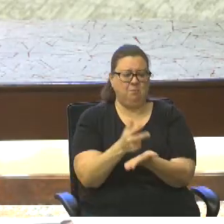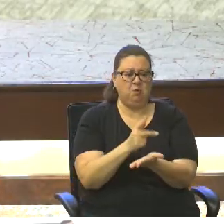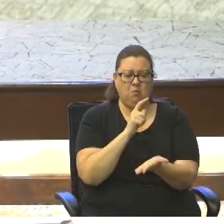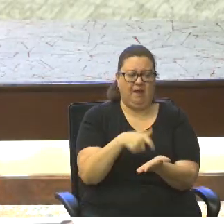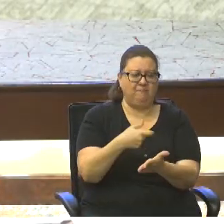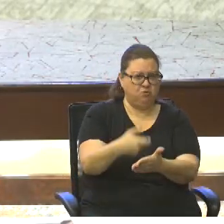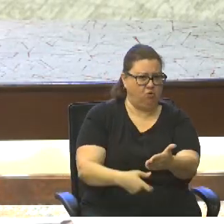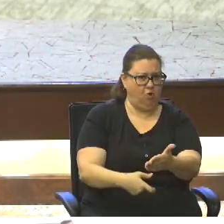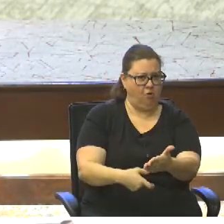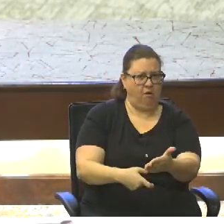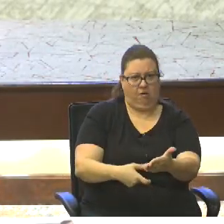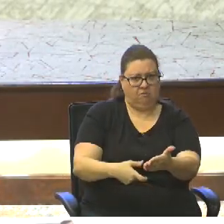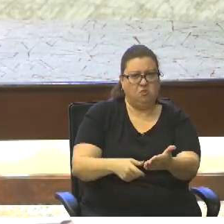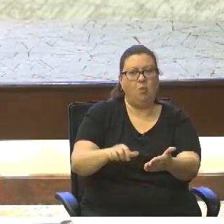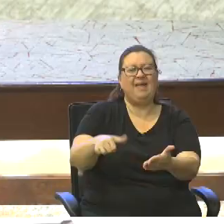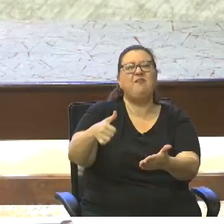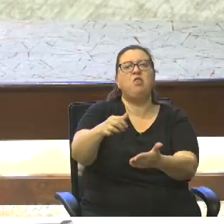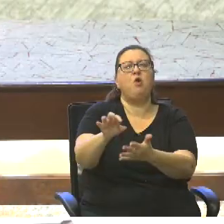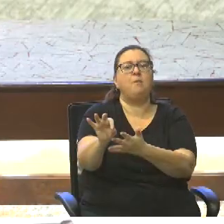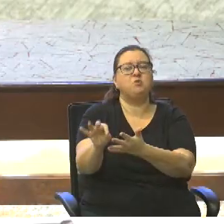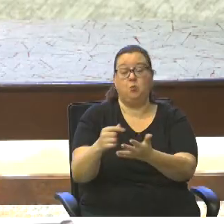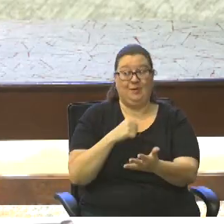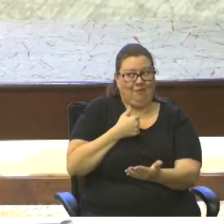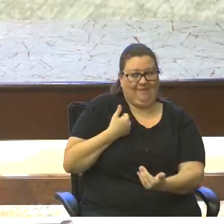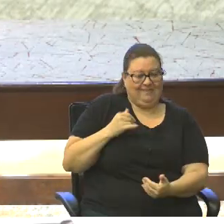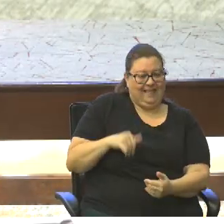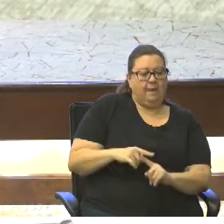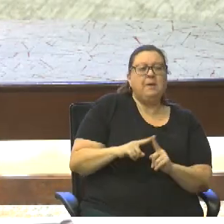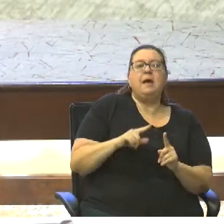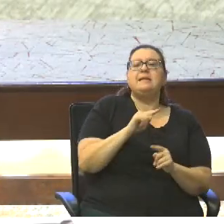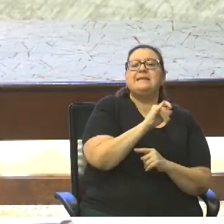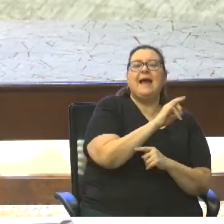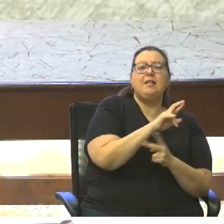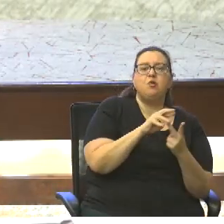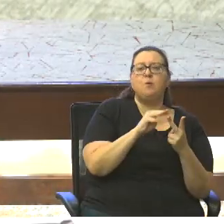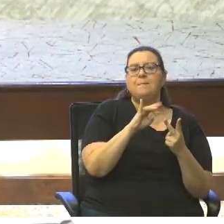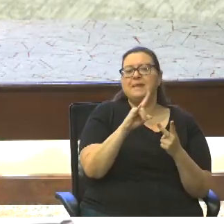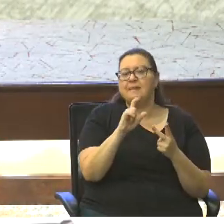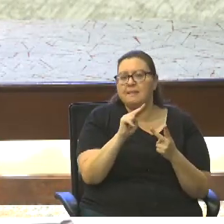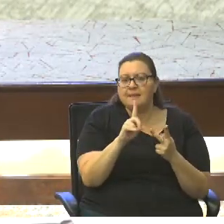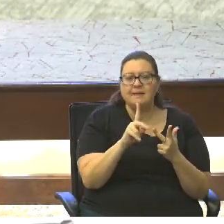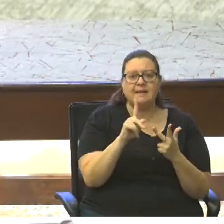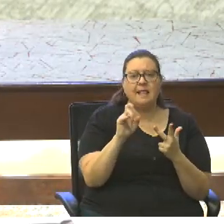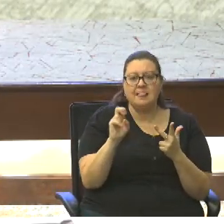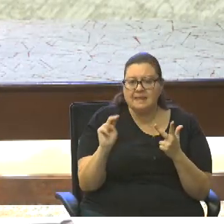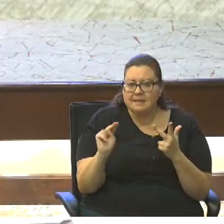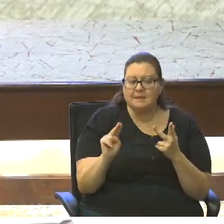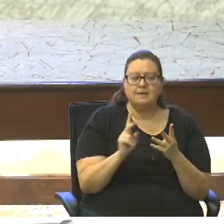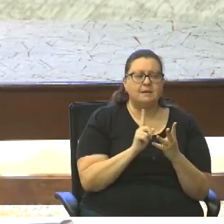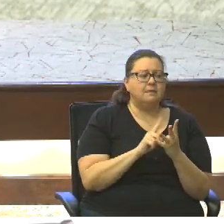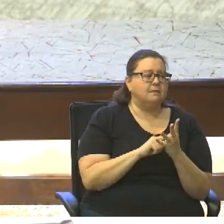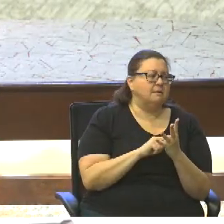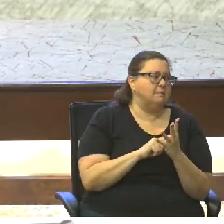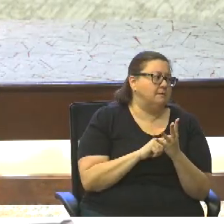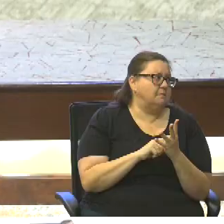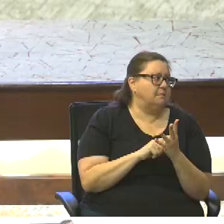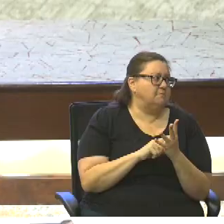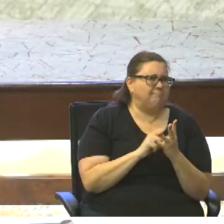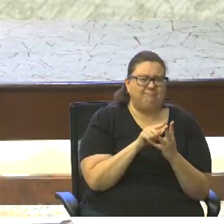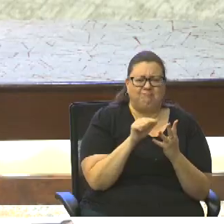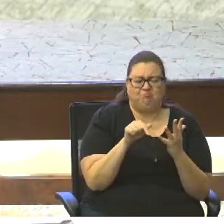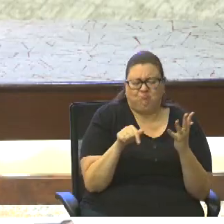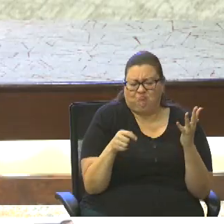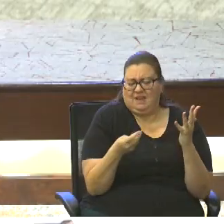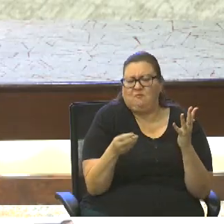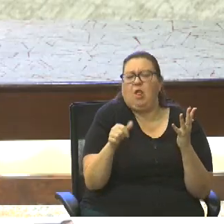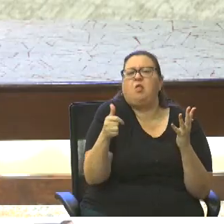not have to charge for parking. But we looked at Tyler, we looked at Midland, we looked at Killeen, we looked at a handful of other